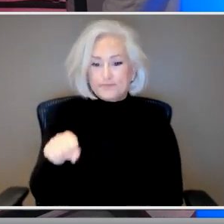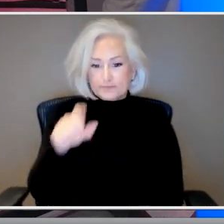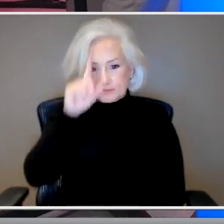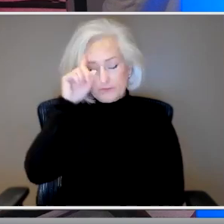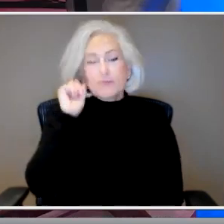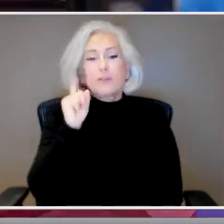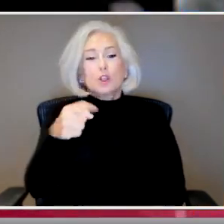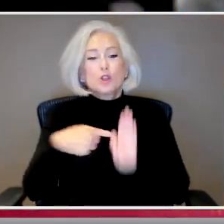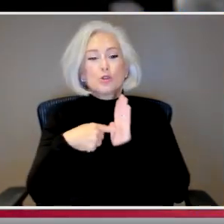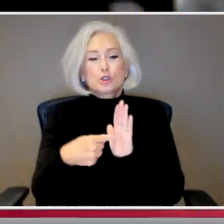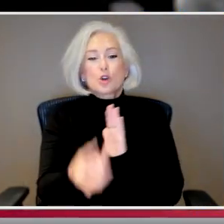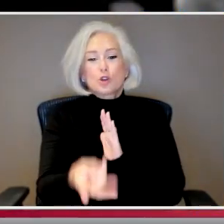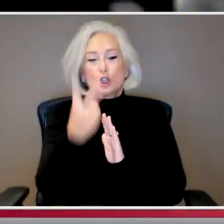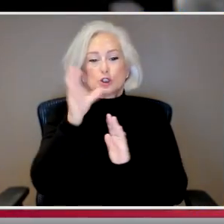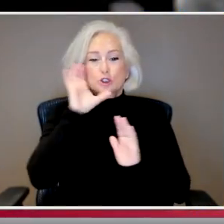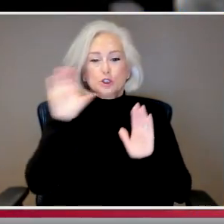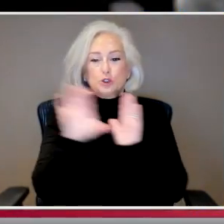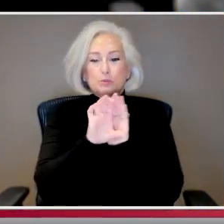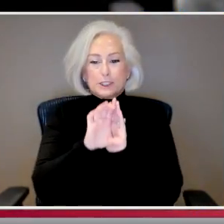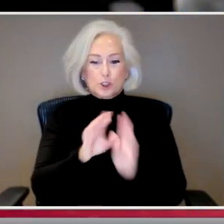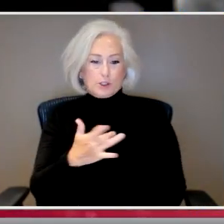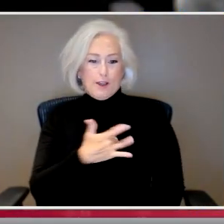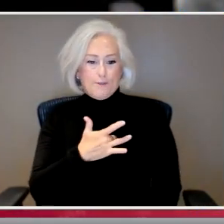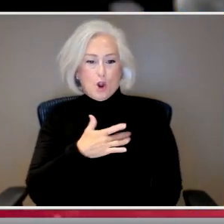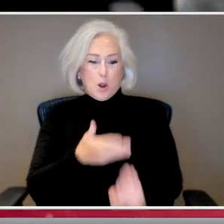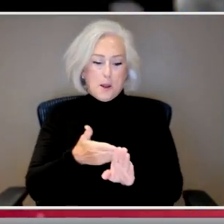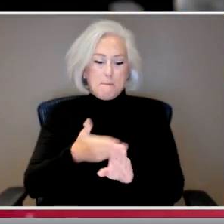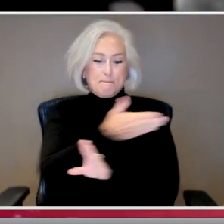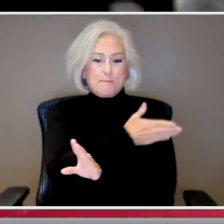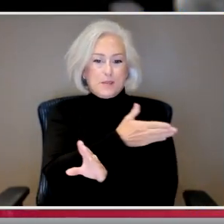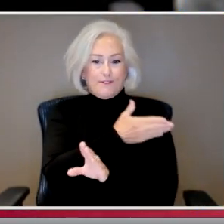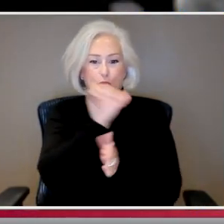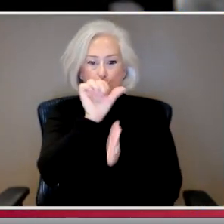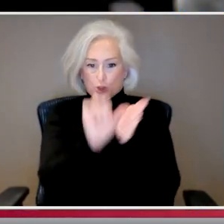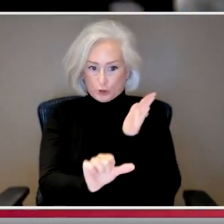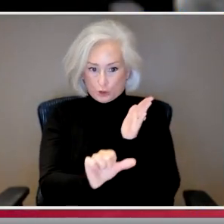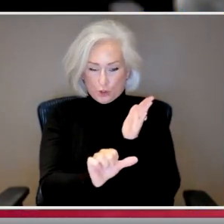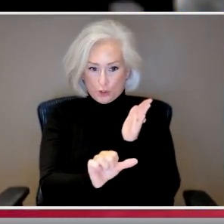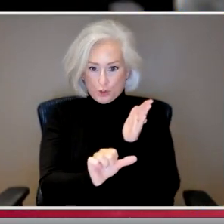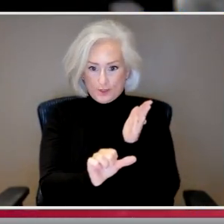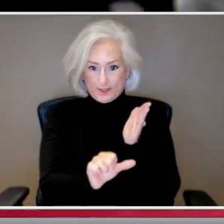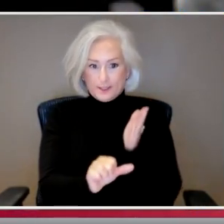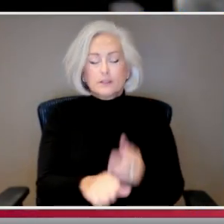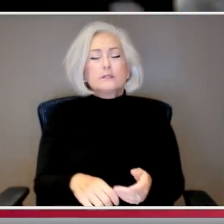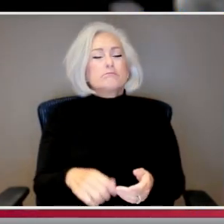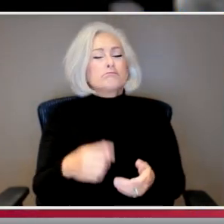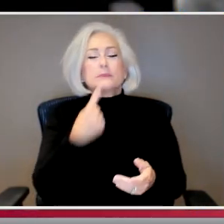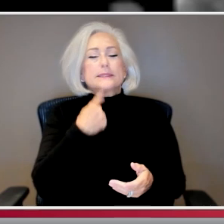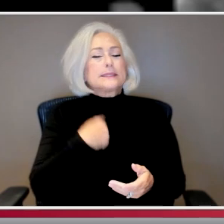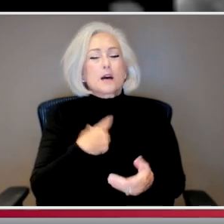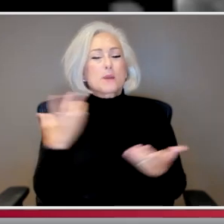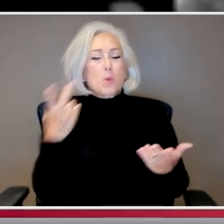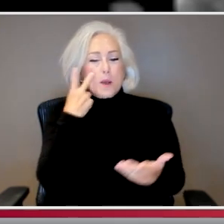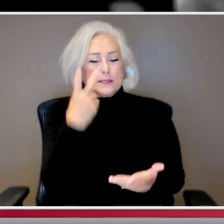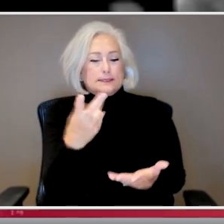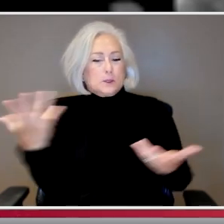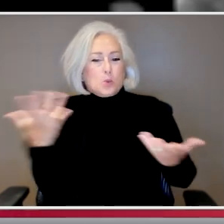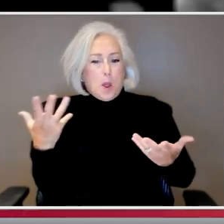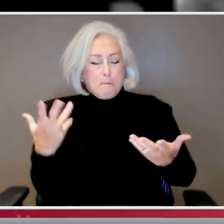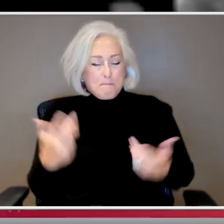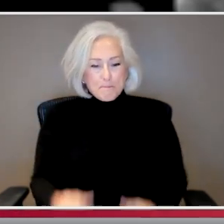Vicki's heart before her surgery. We've put those up on the screen. What do these images show? Yeah,